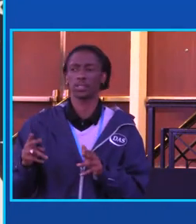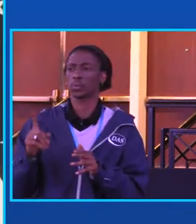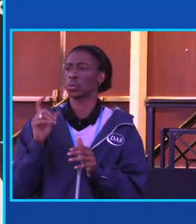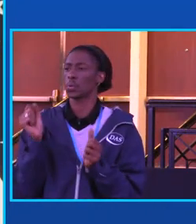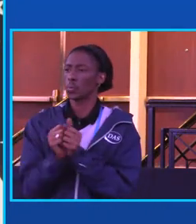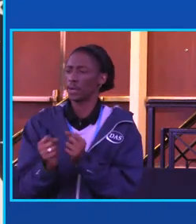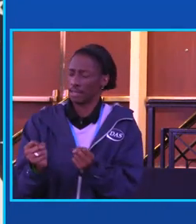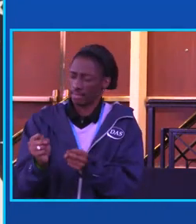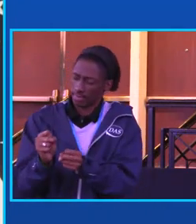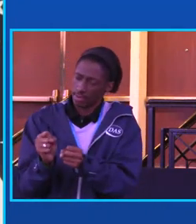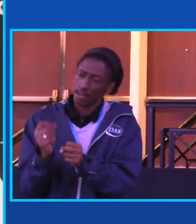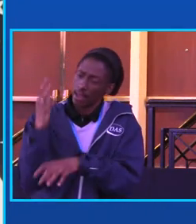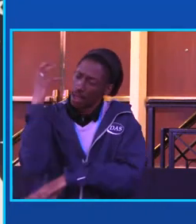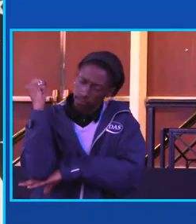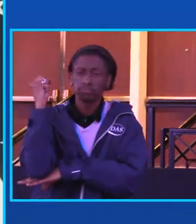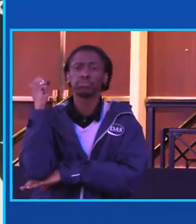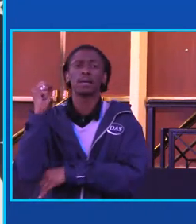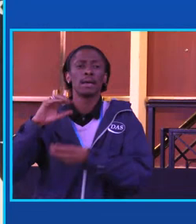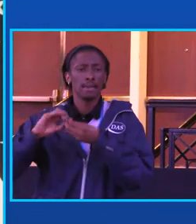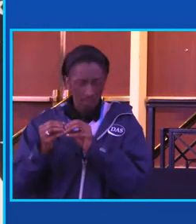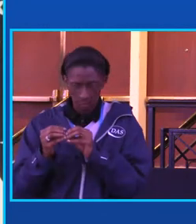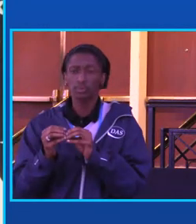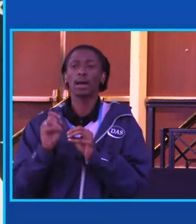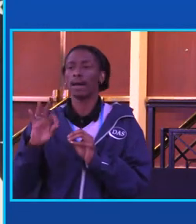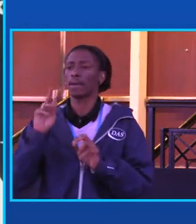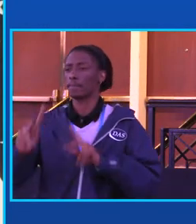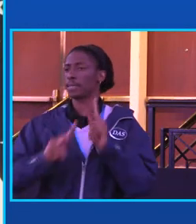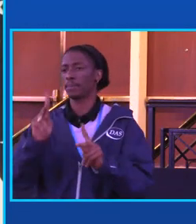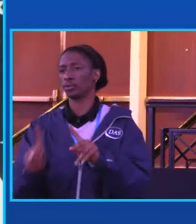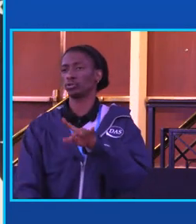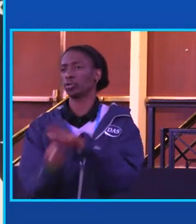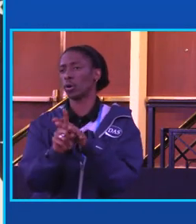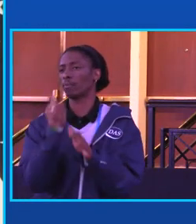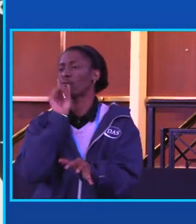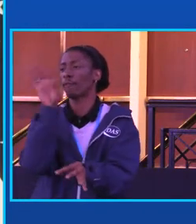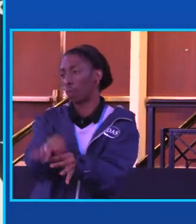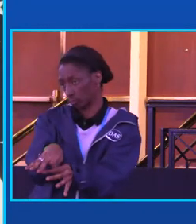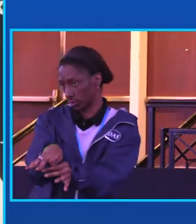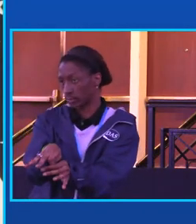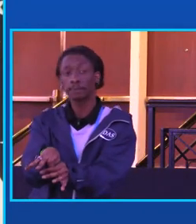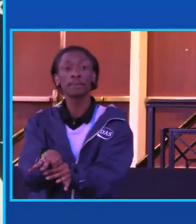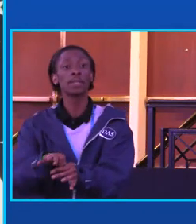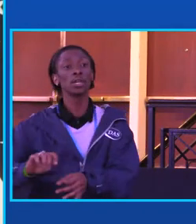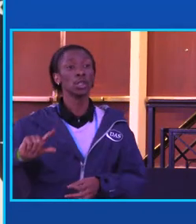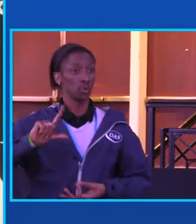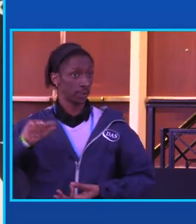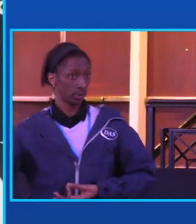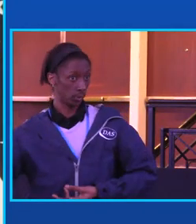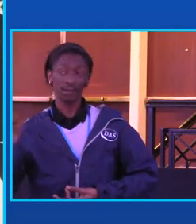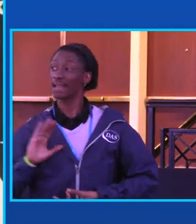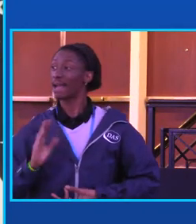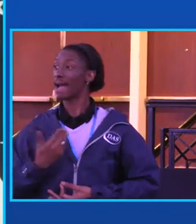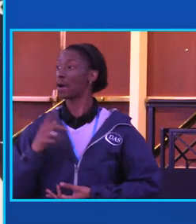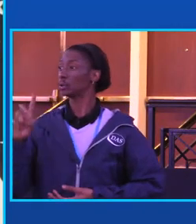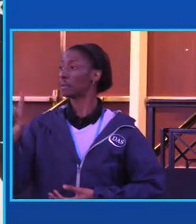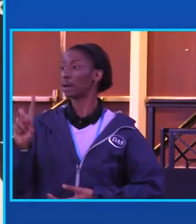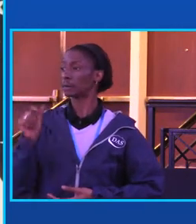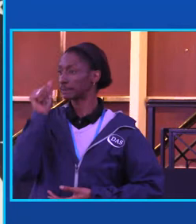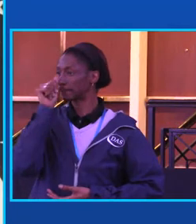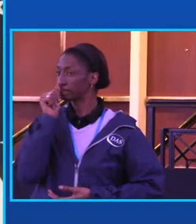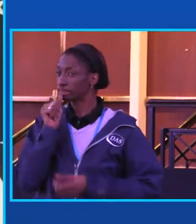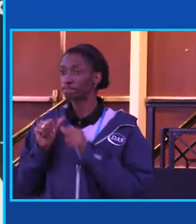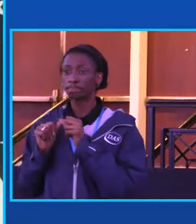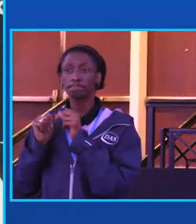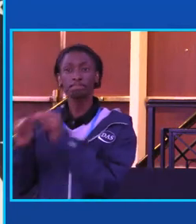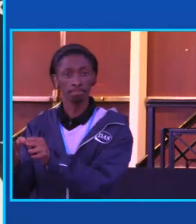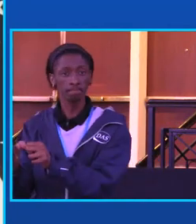both Democratic and Republican voters. In 2020, our democracy persevered.